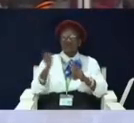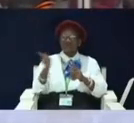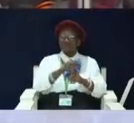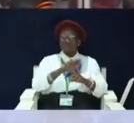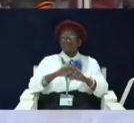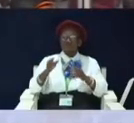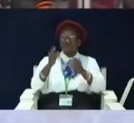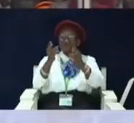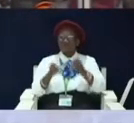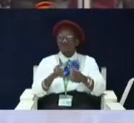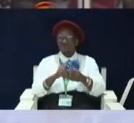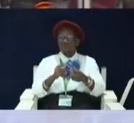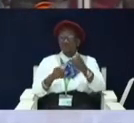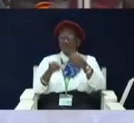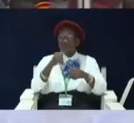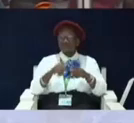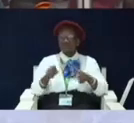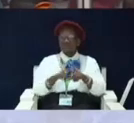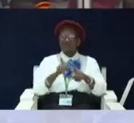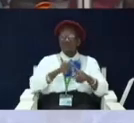so I'm counting now.